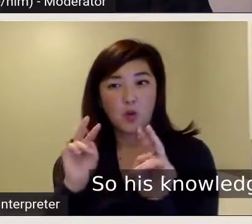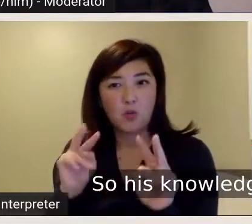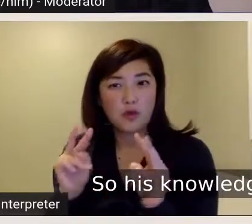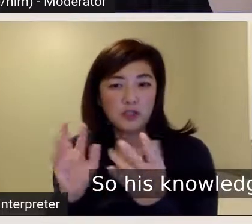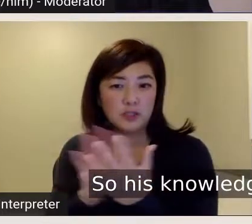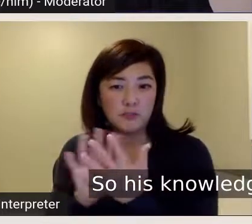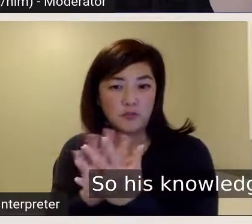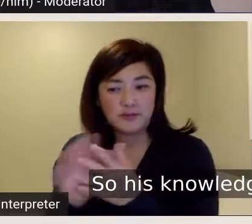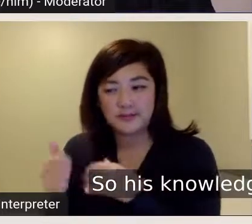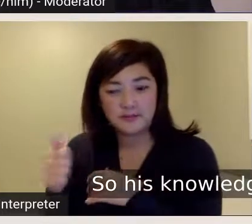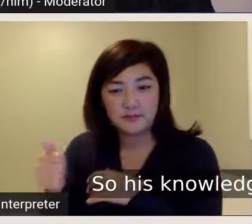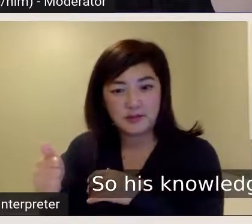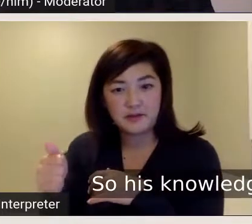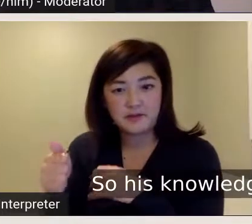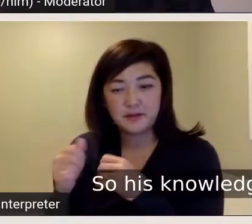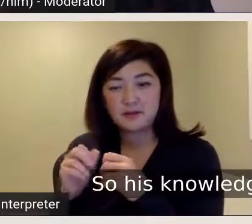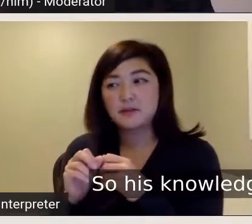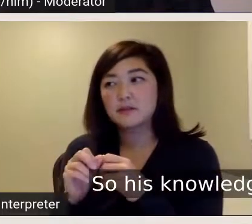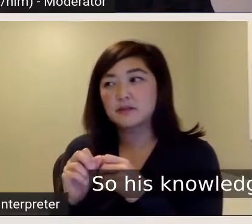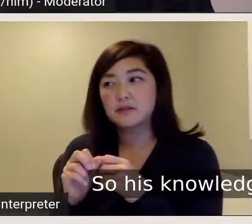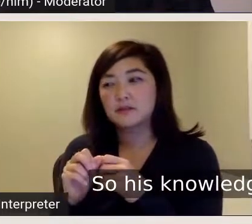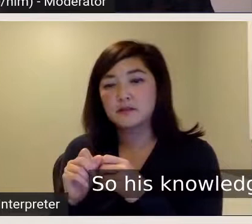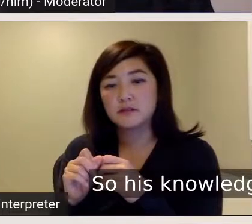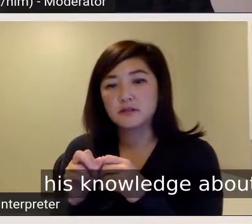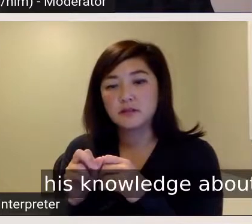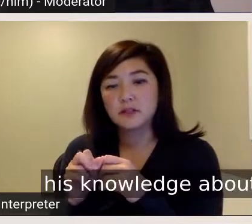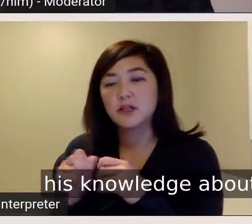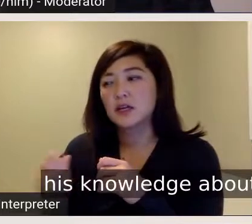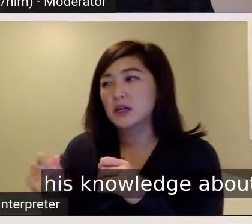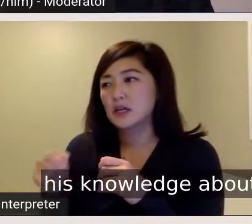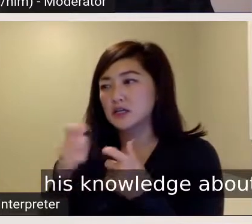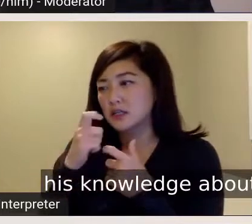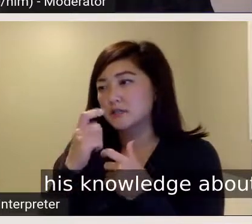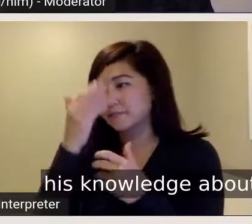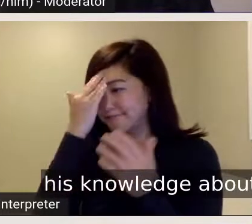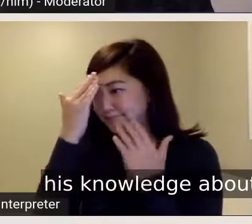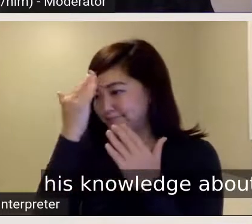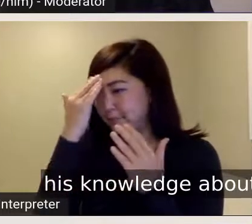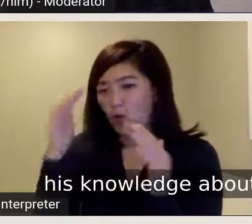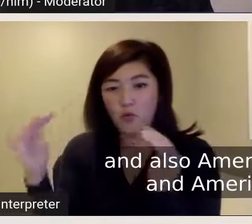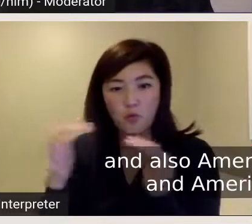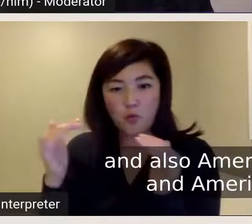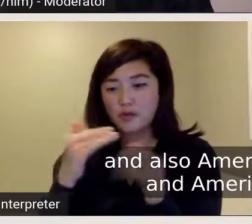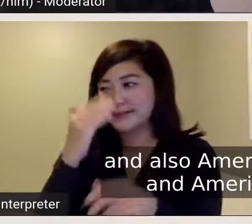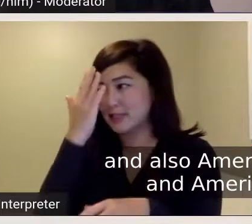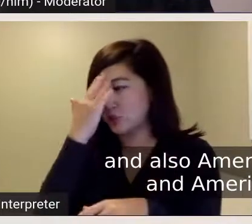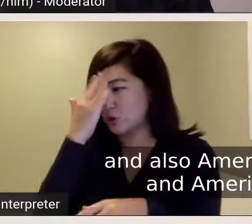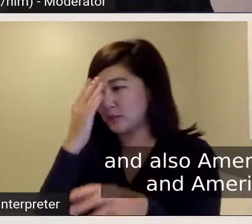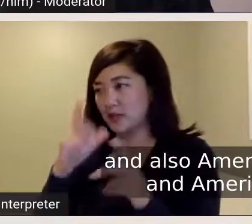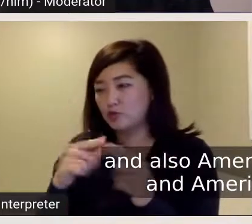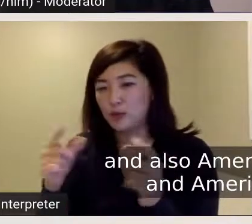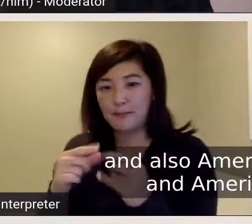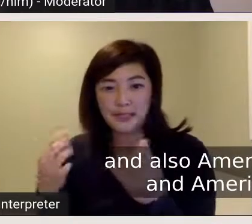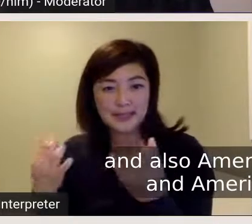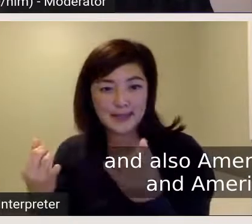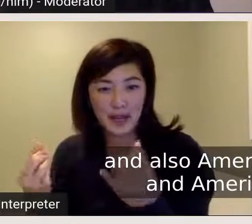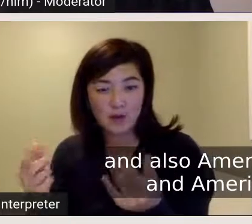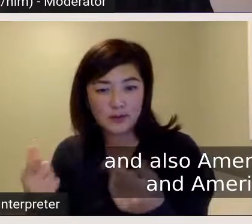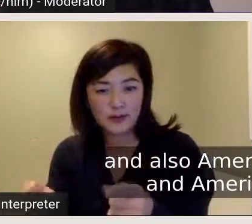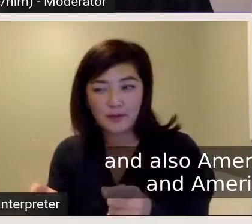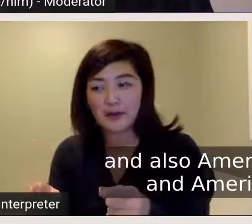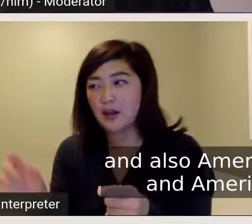So his knowledge about the war, his knowledge about Japanese modernity, and also